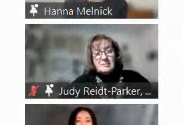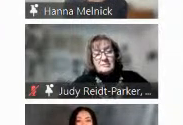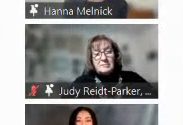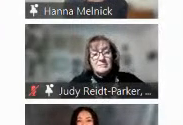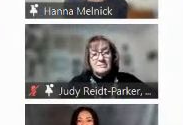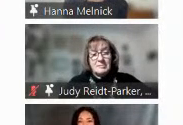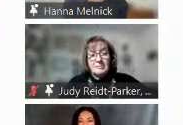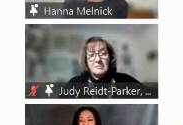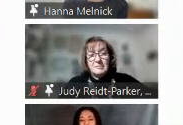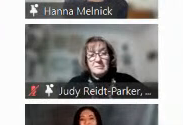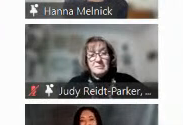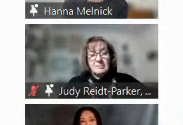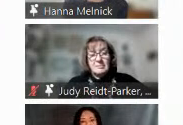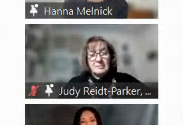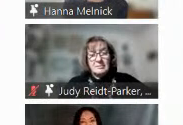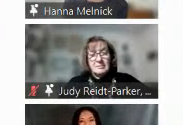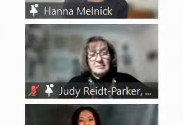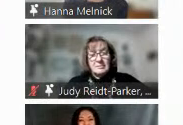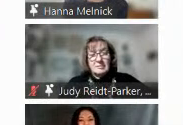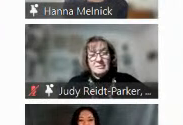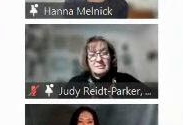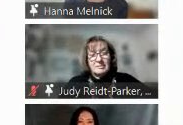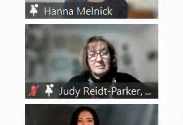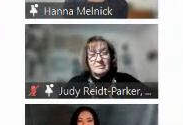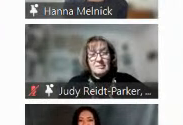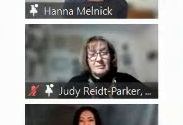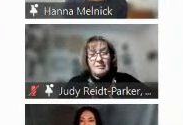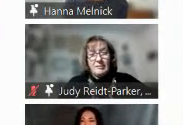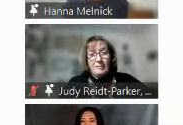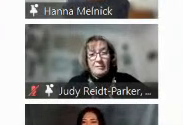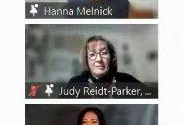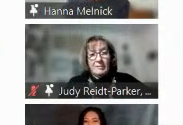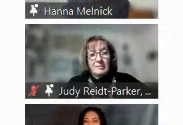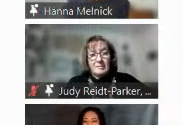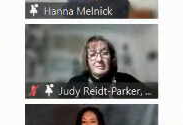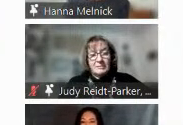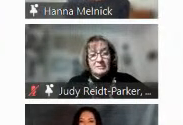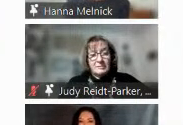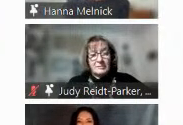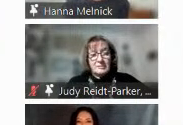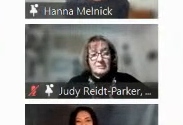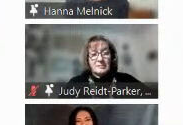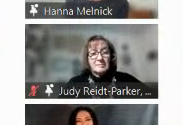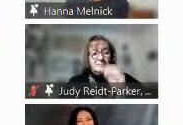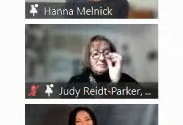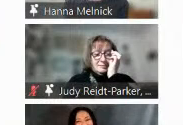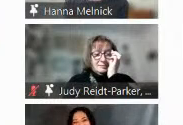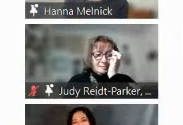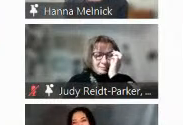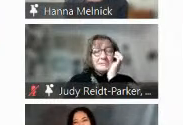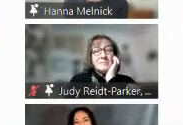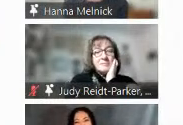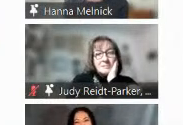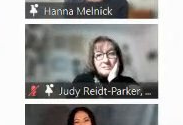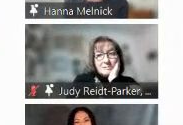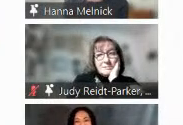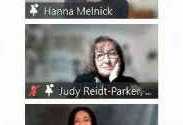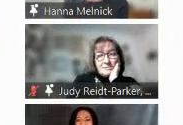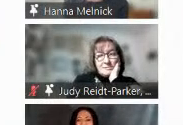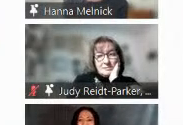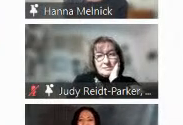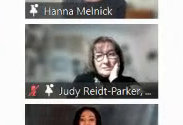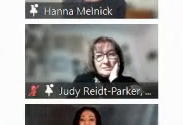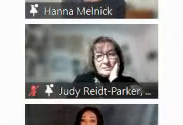and families served. However, oftentimes this is not possible. Additionally, EdCode outlines that